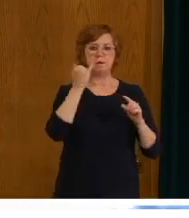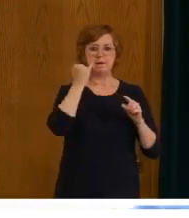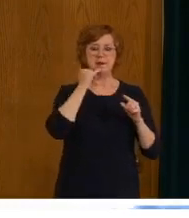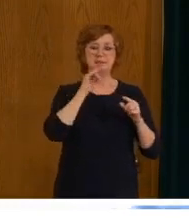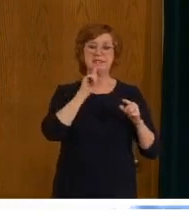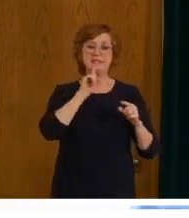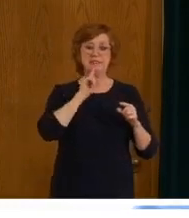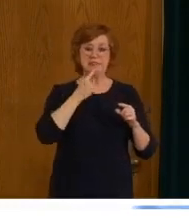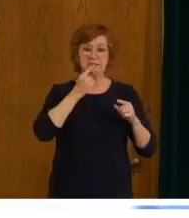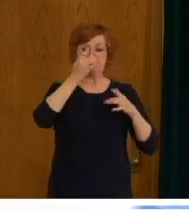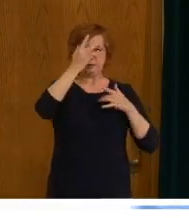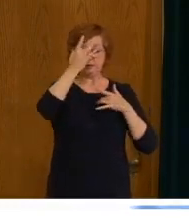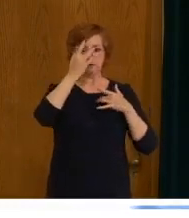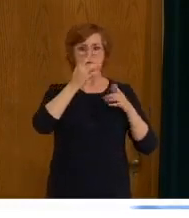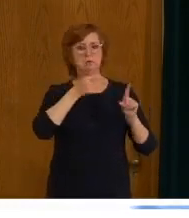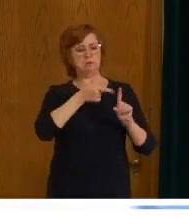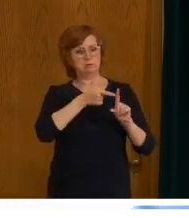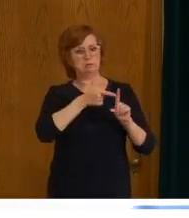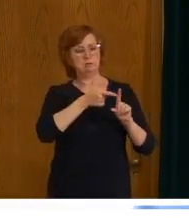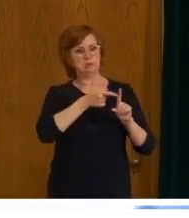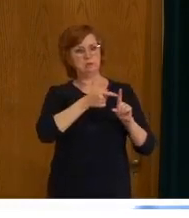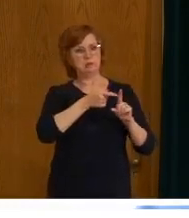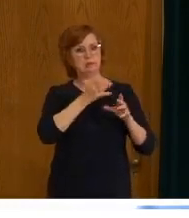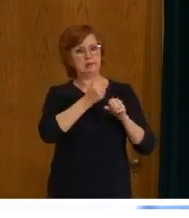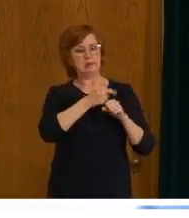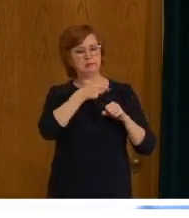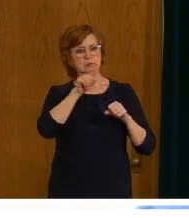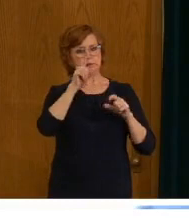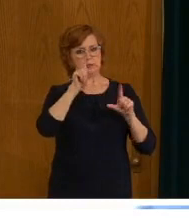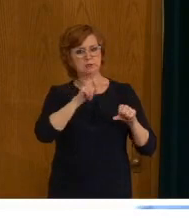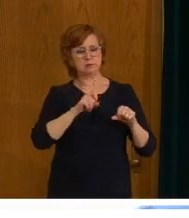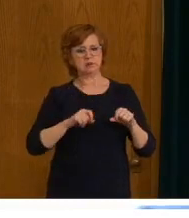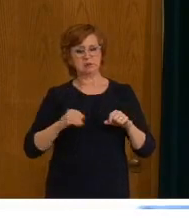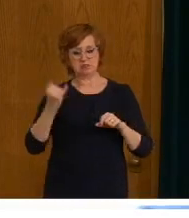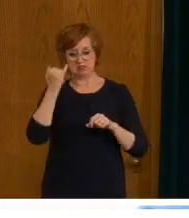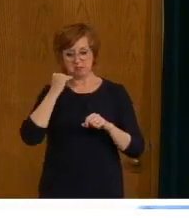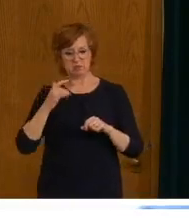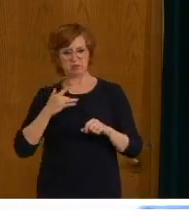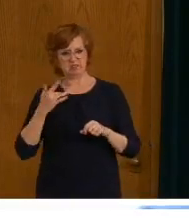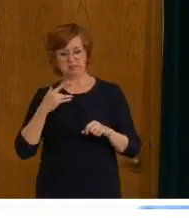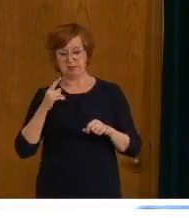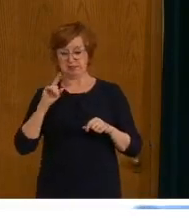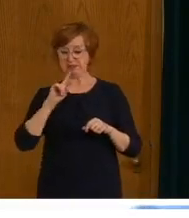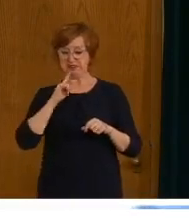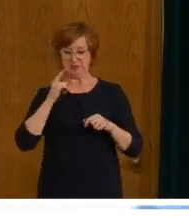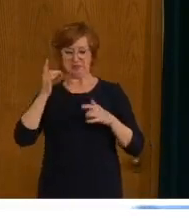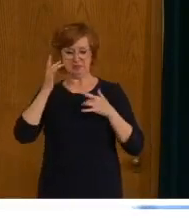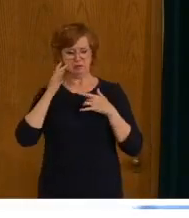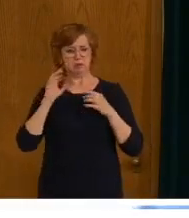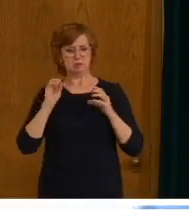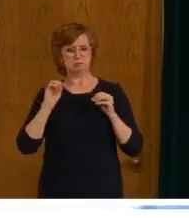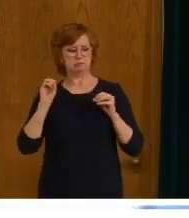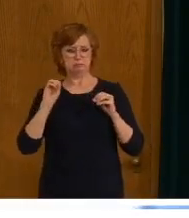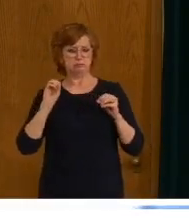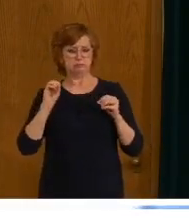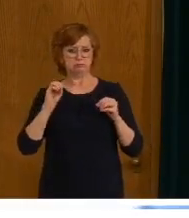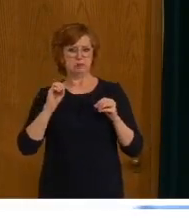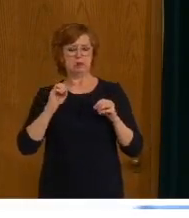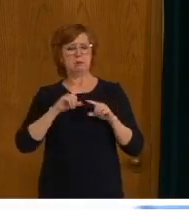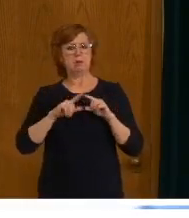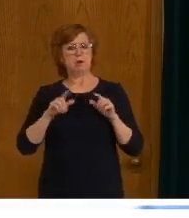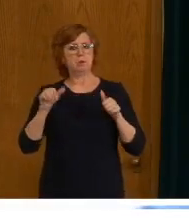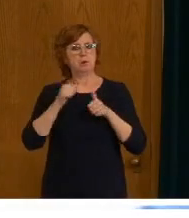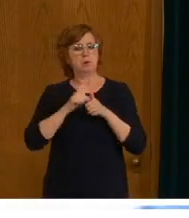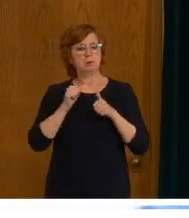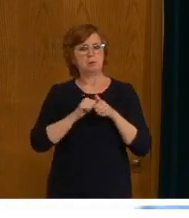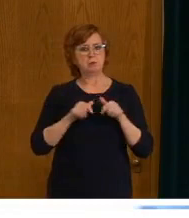and what that also means is that people with mild symptoms don't get tested and continue to transmit. Now, obviously, on a positive note, the